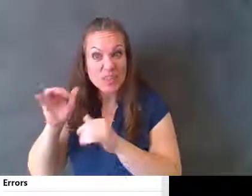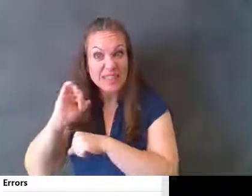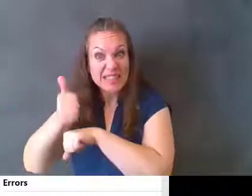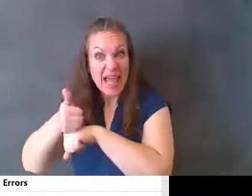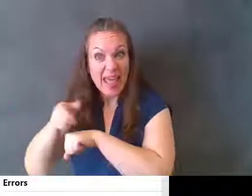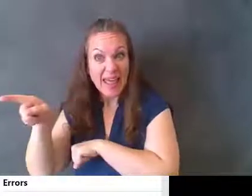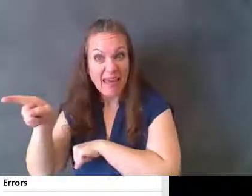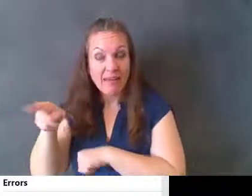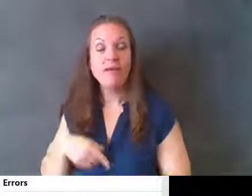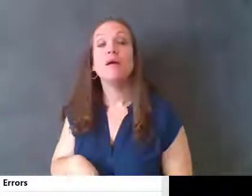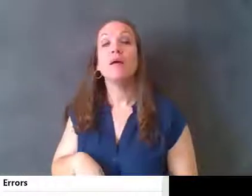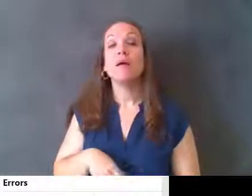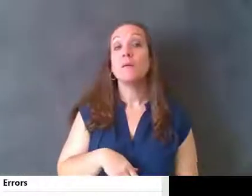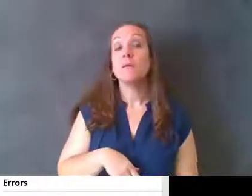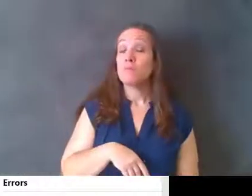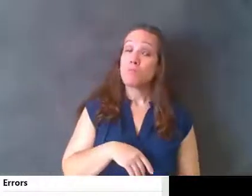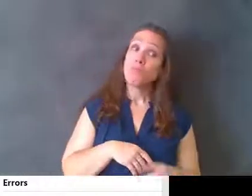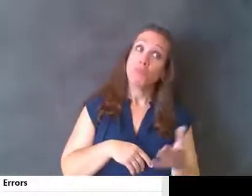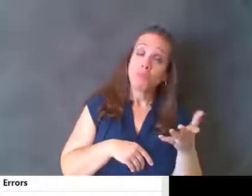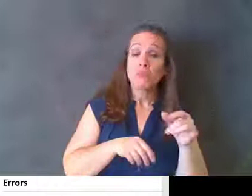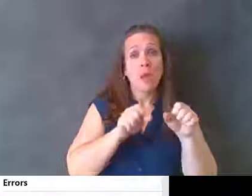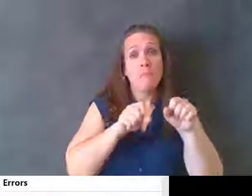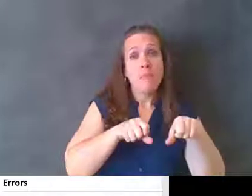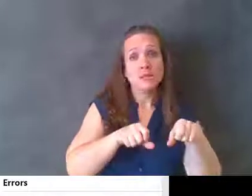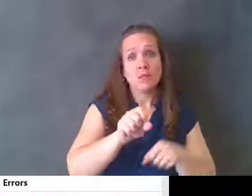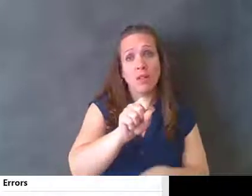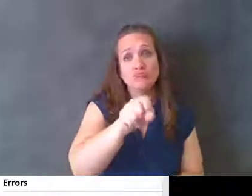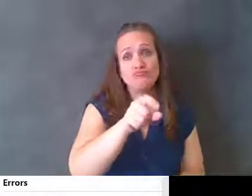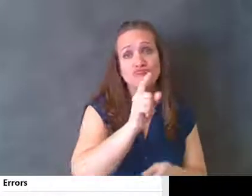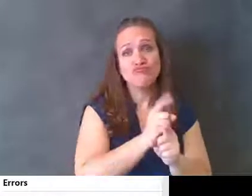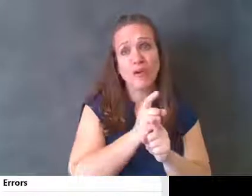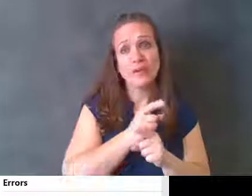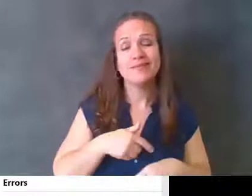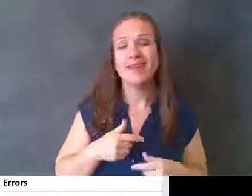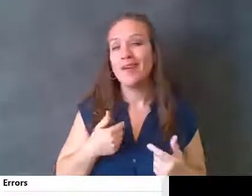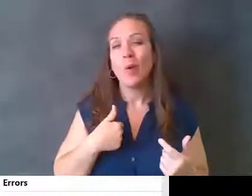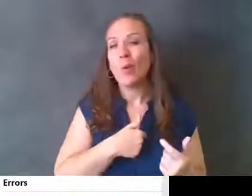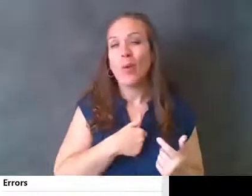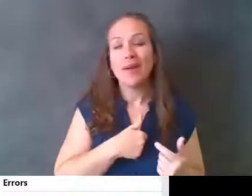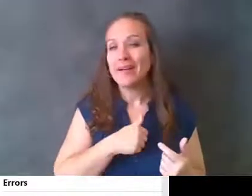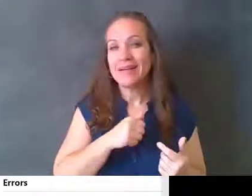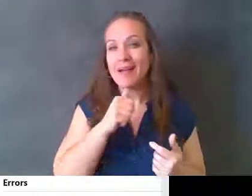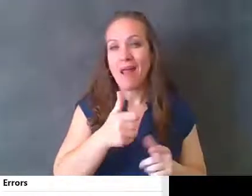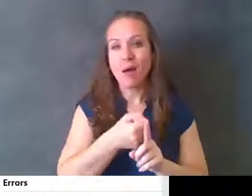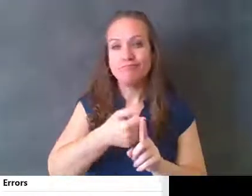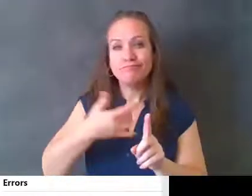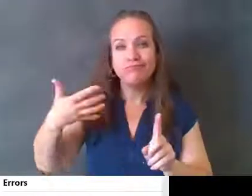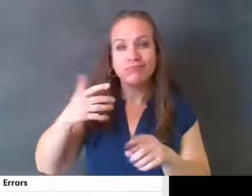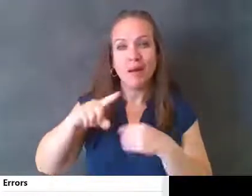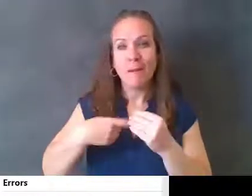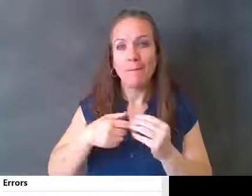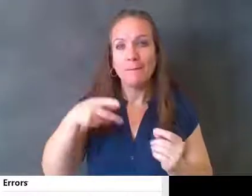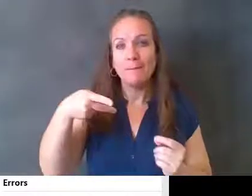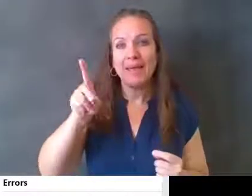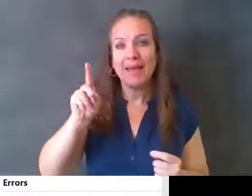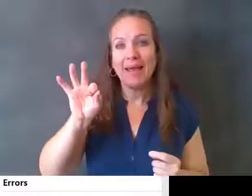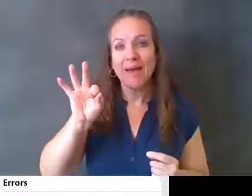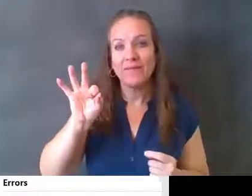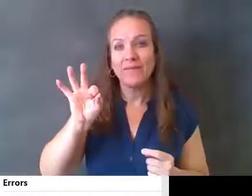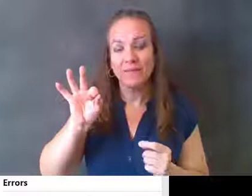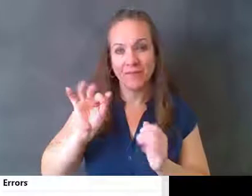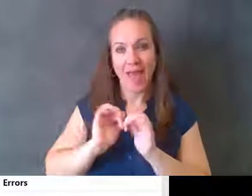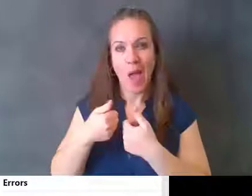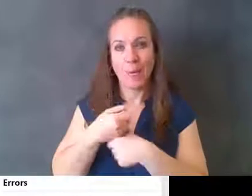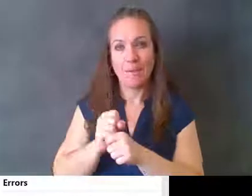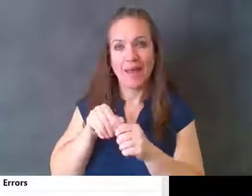that is something that can happen. We're not going to really cover too much on PDF accessibility today. When